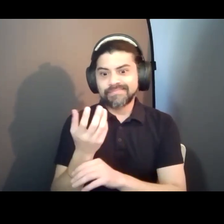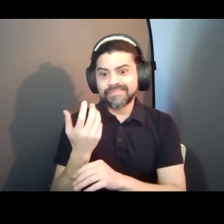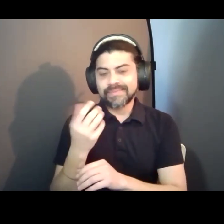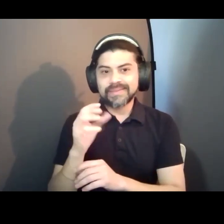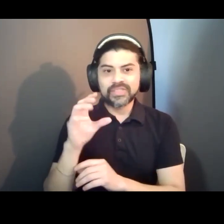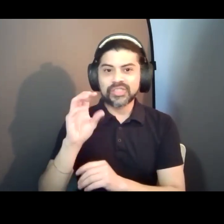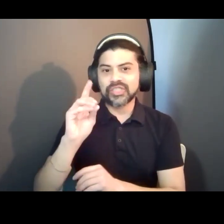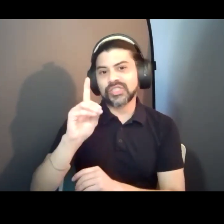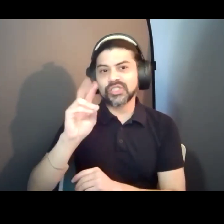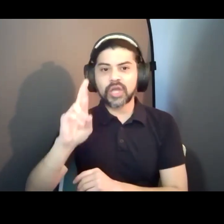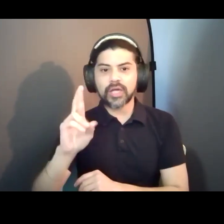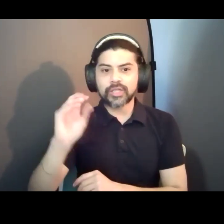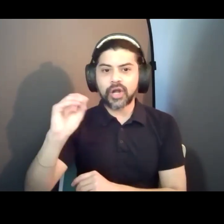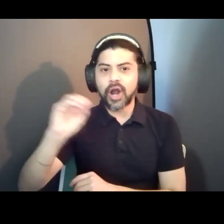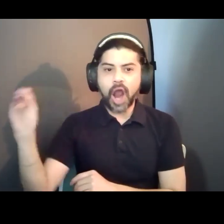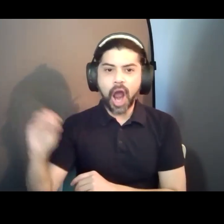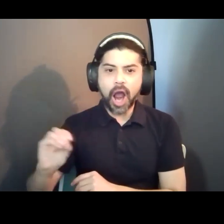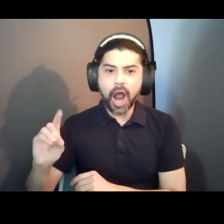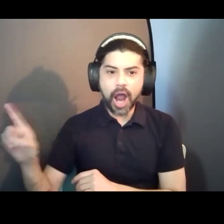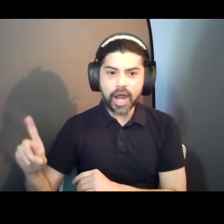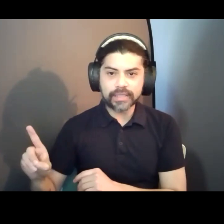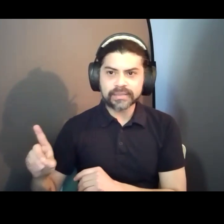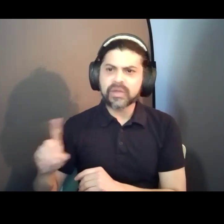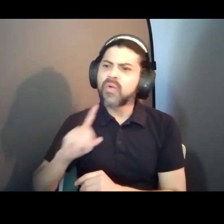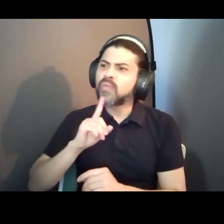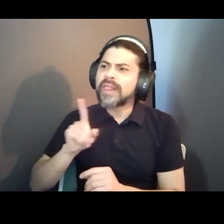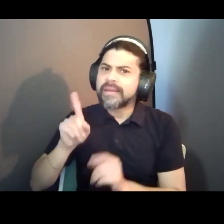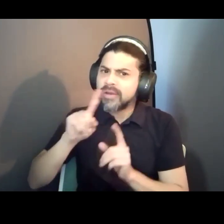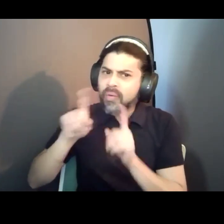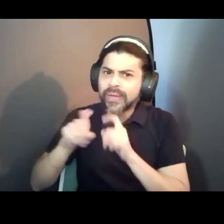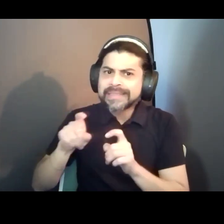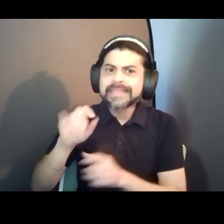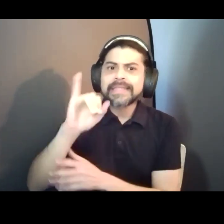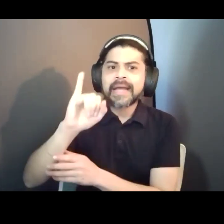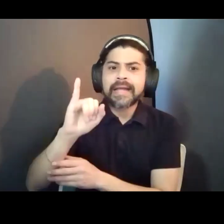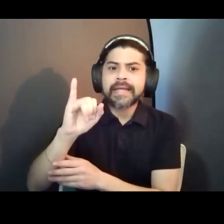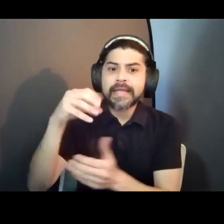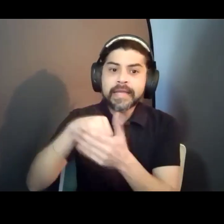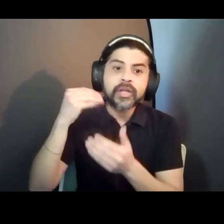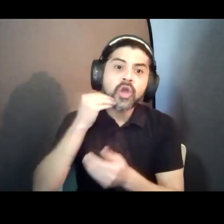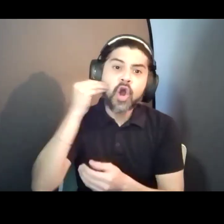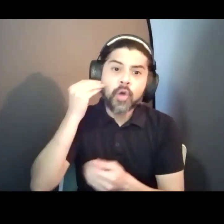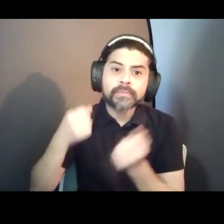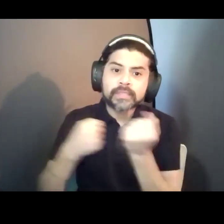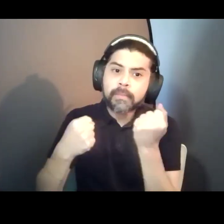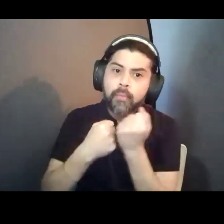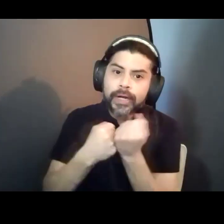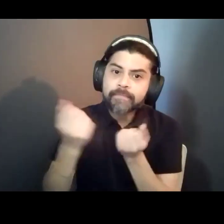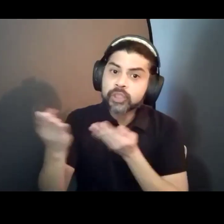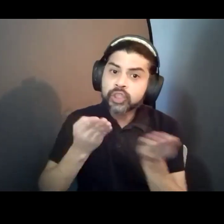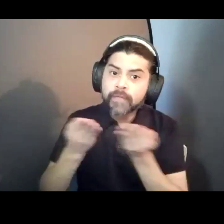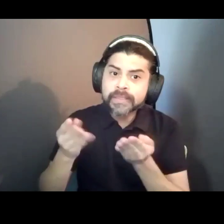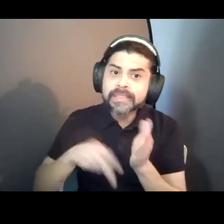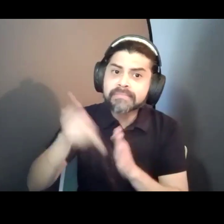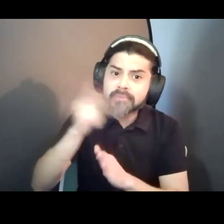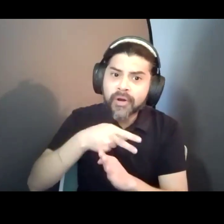of questioning the intent of our in-home supportive services program. It's kind of he's outright suggesting that why